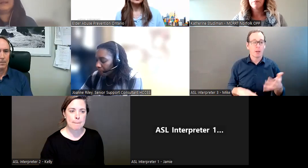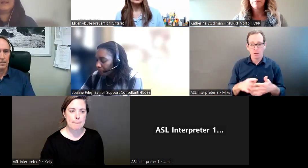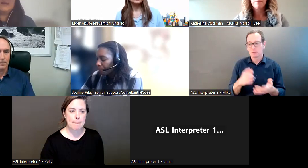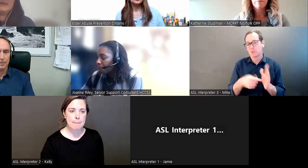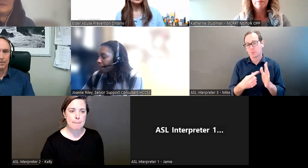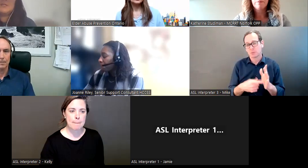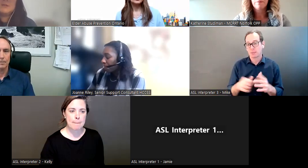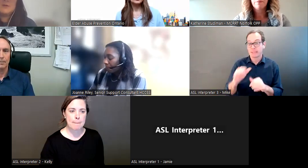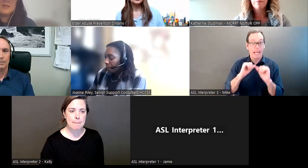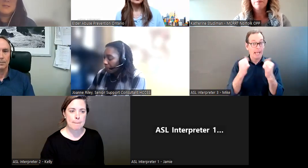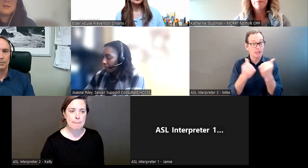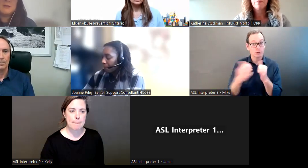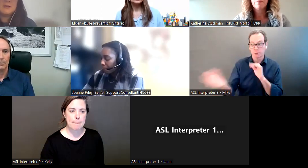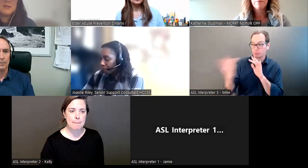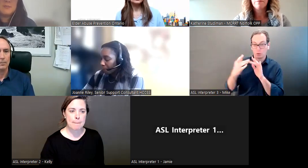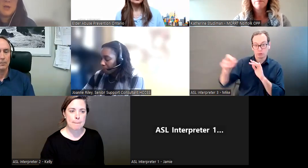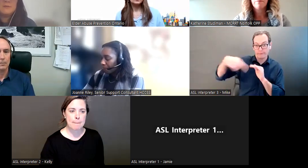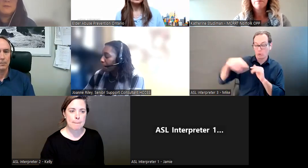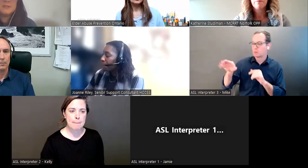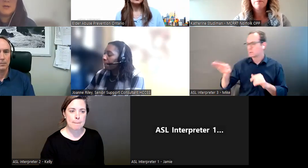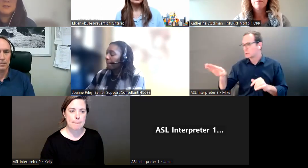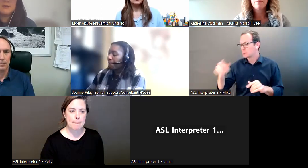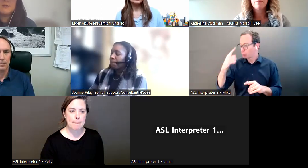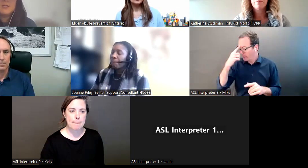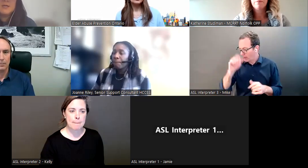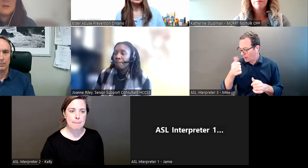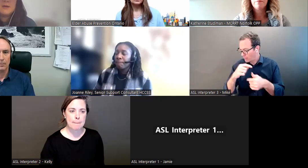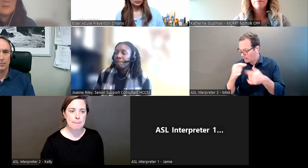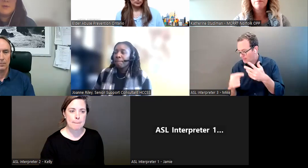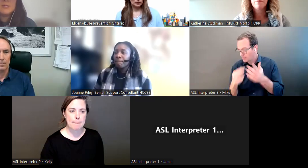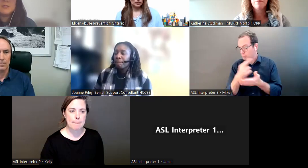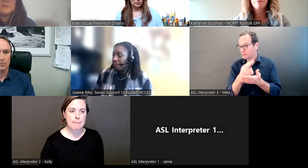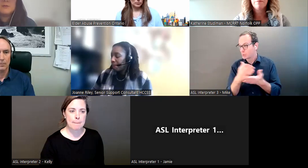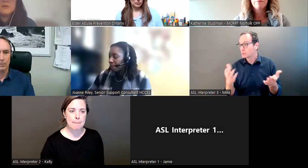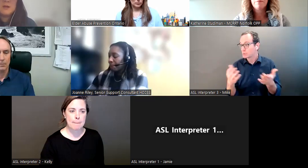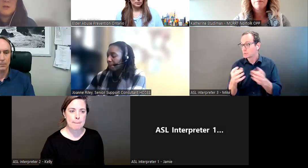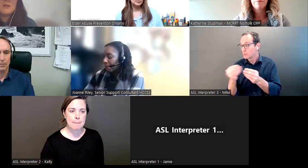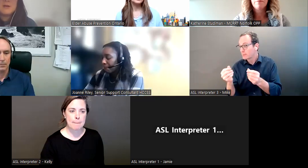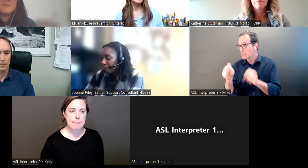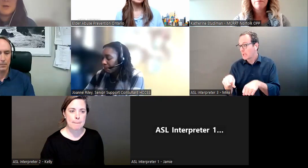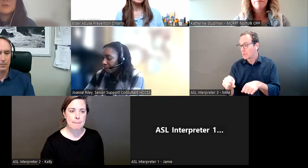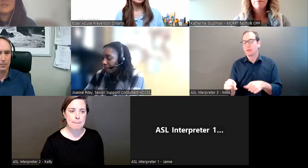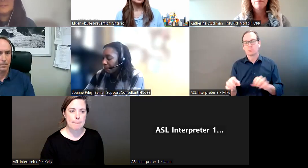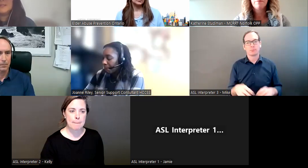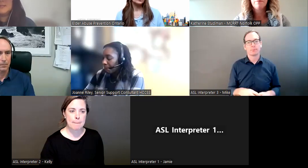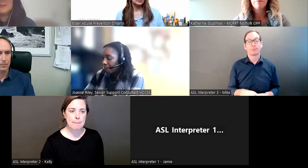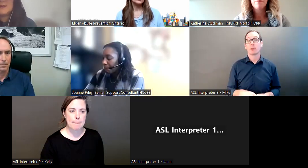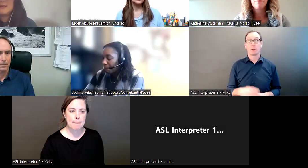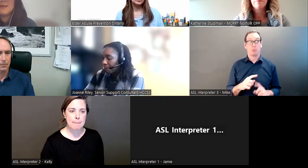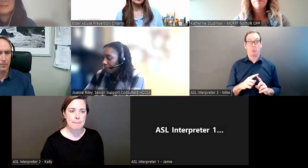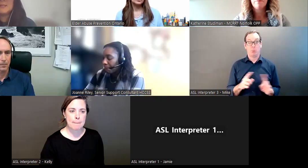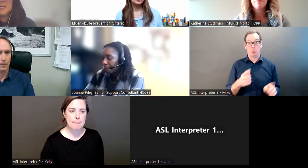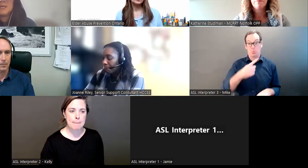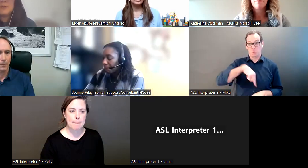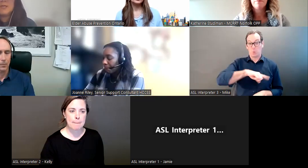at this. Just to create that dialogue can be helpful as well too. But we do a lot of partnerships. I